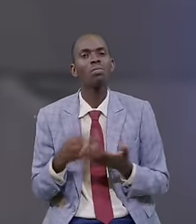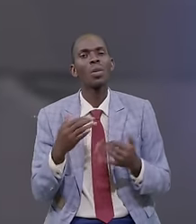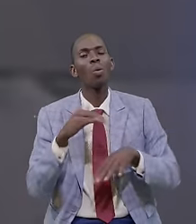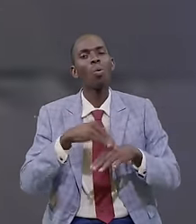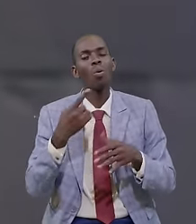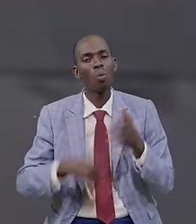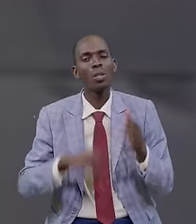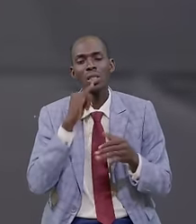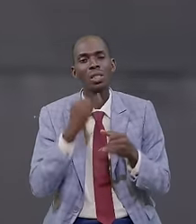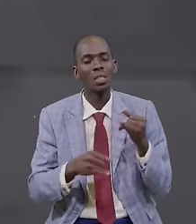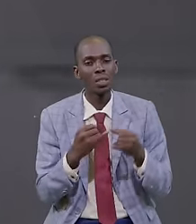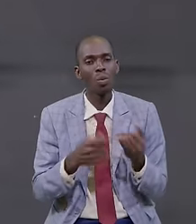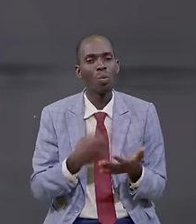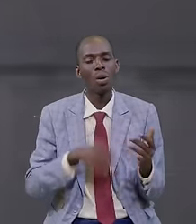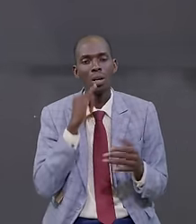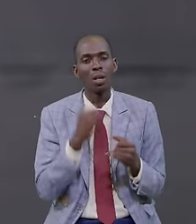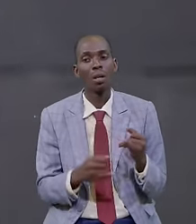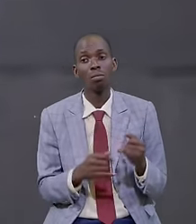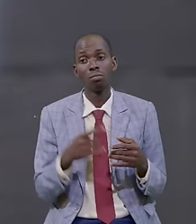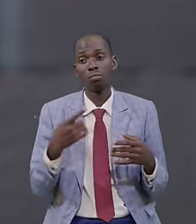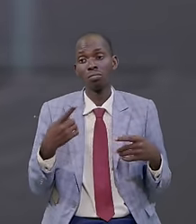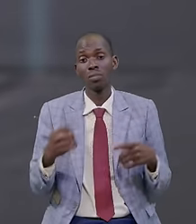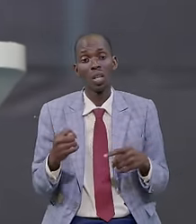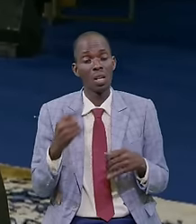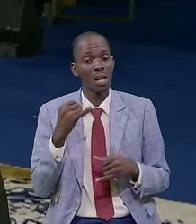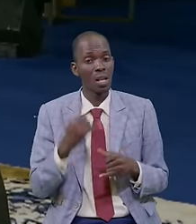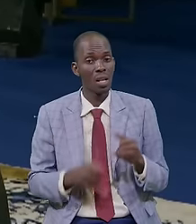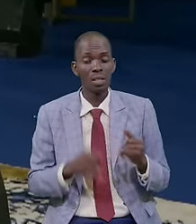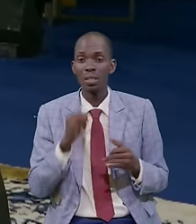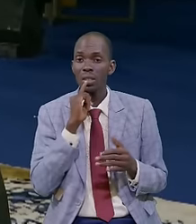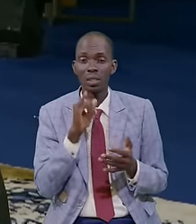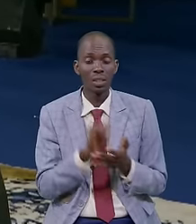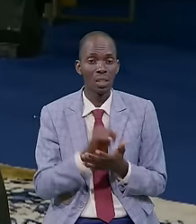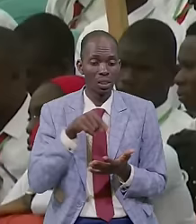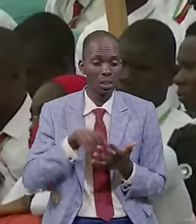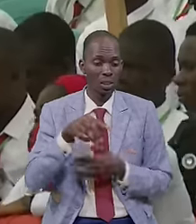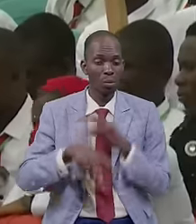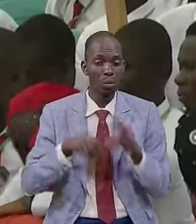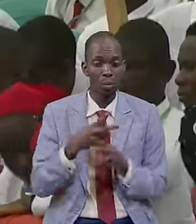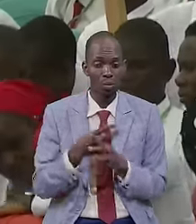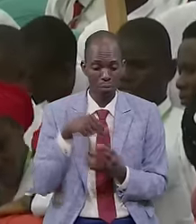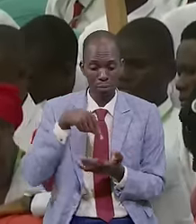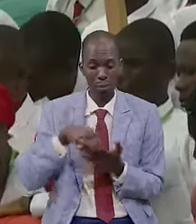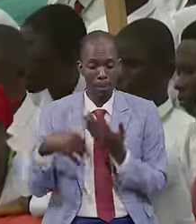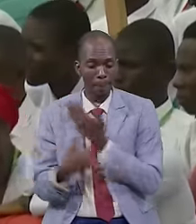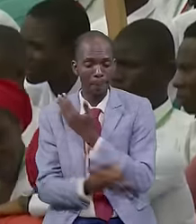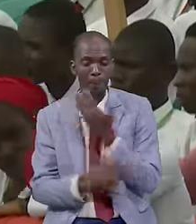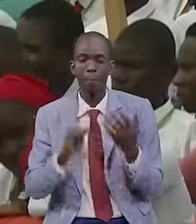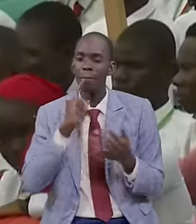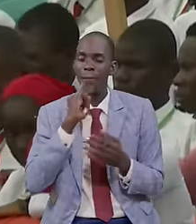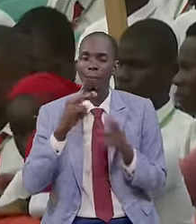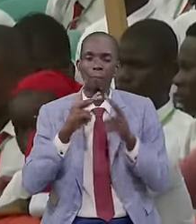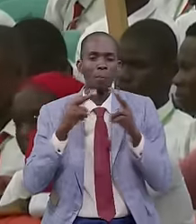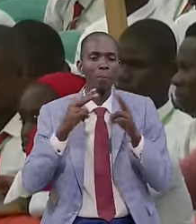The conclusion is the world and our country has gone so bad